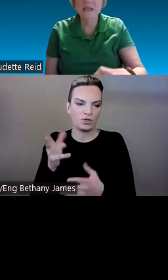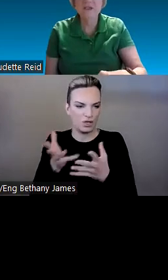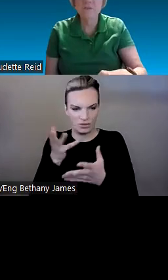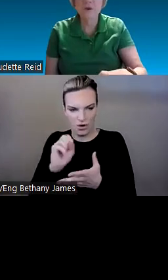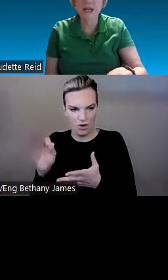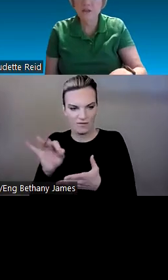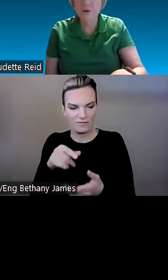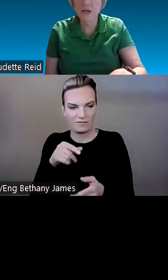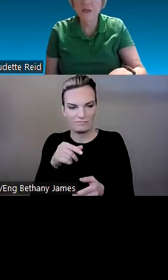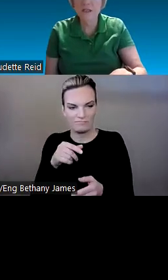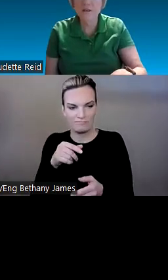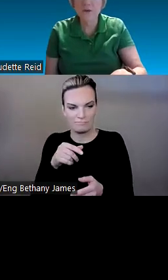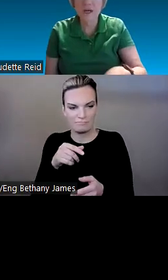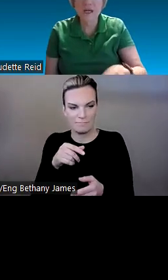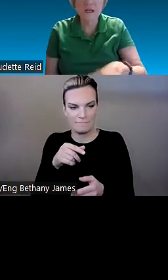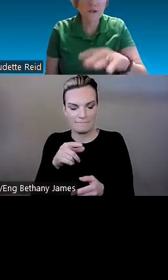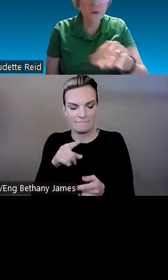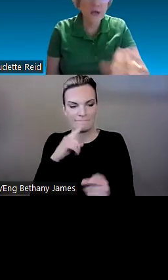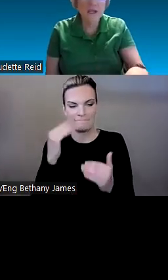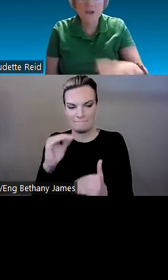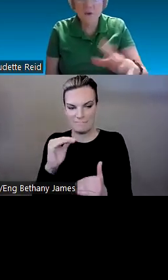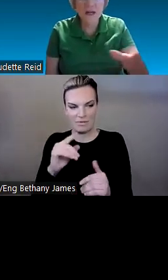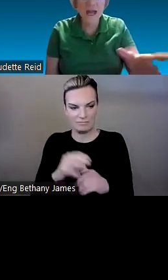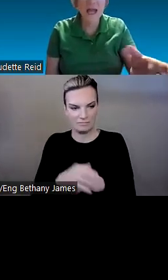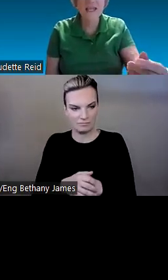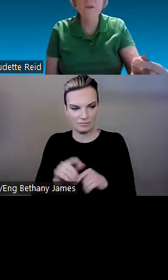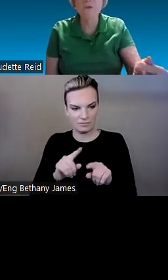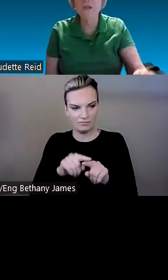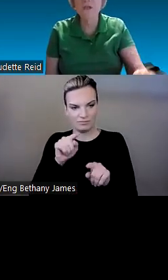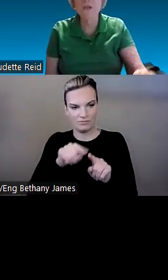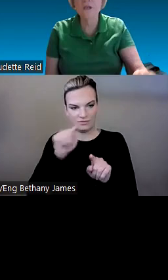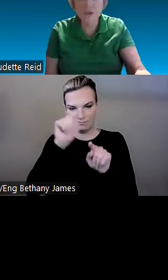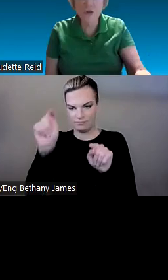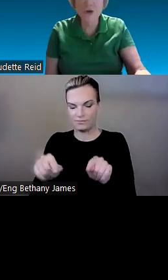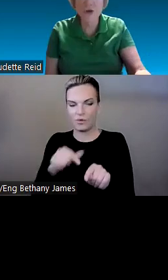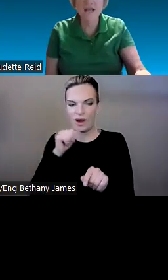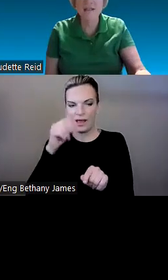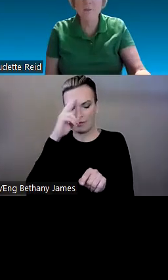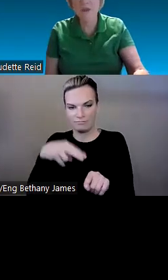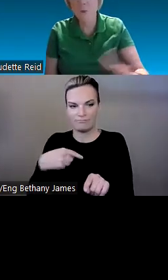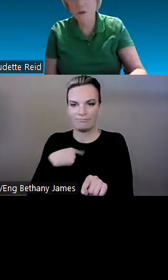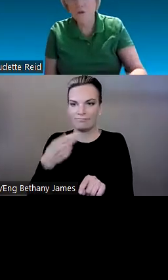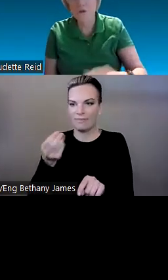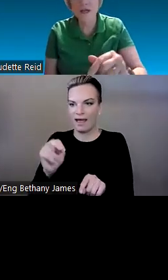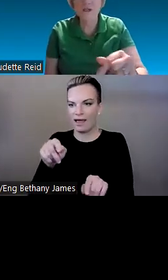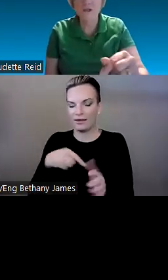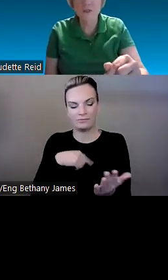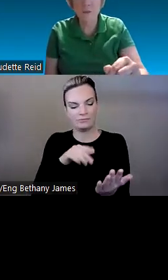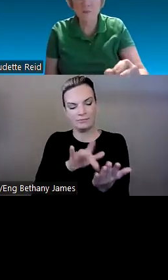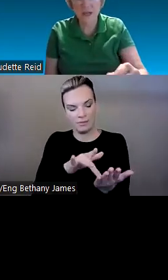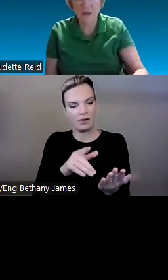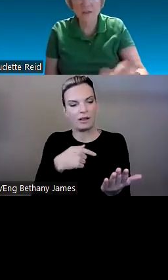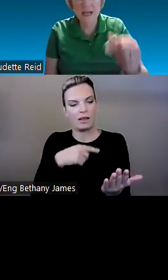restricting touch input on certain areas of the screen so you don't inadvertently turn on something while you're trying to